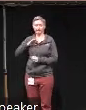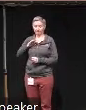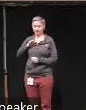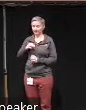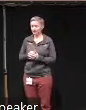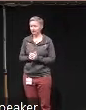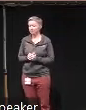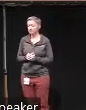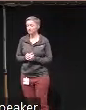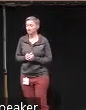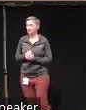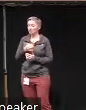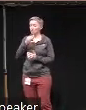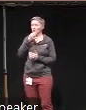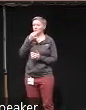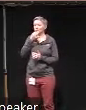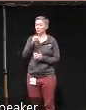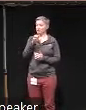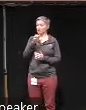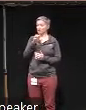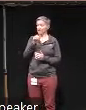be retiring in sometime in